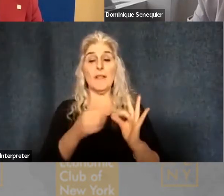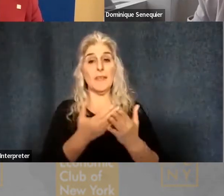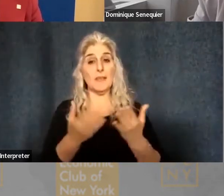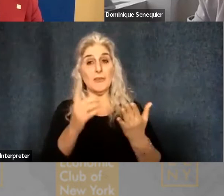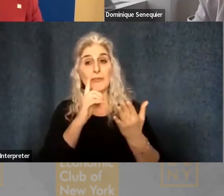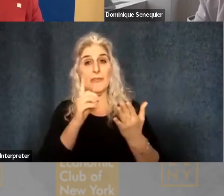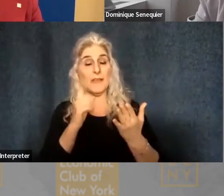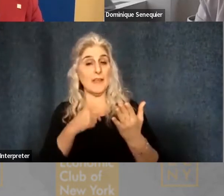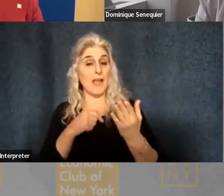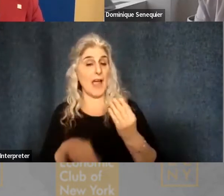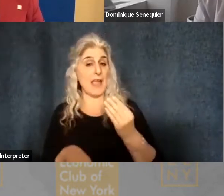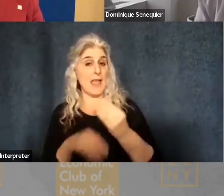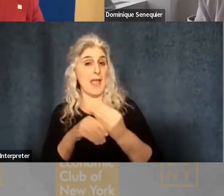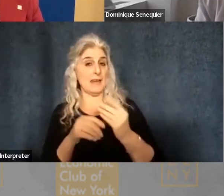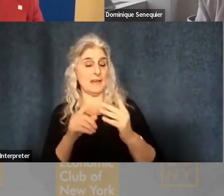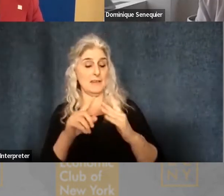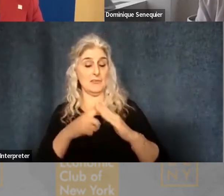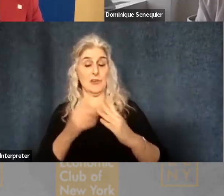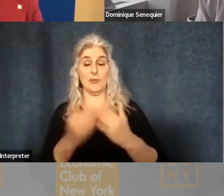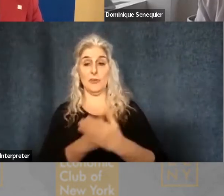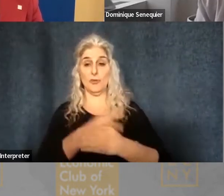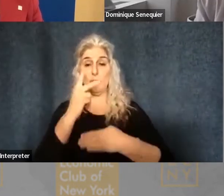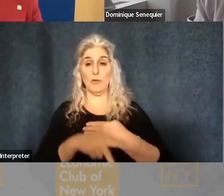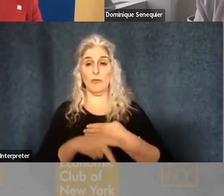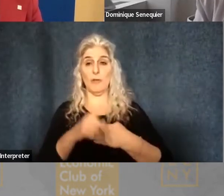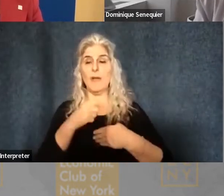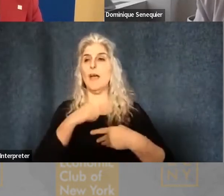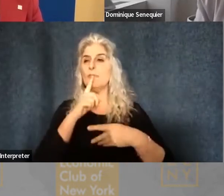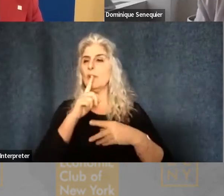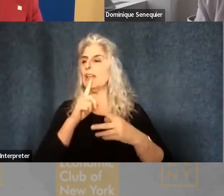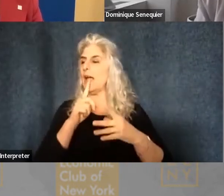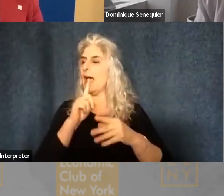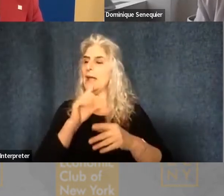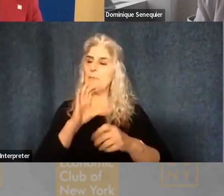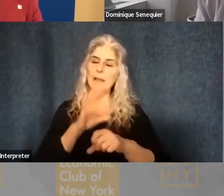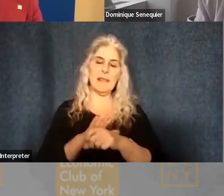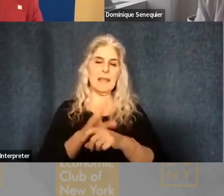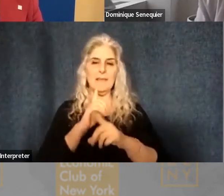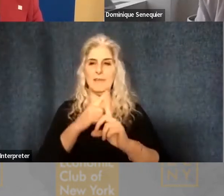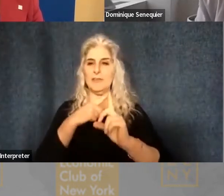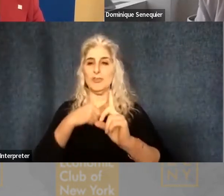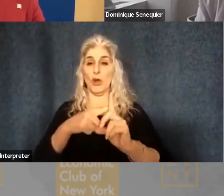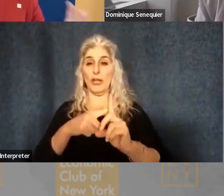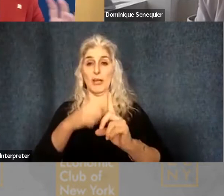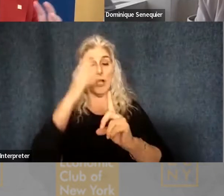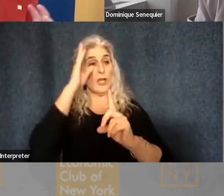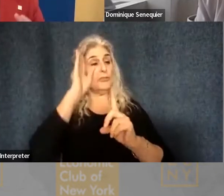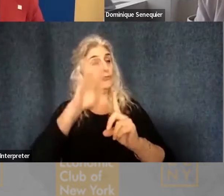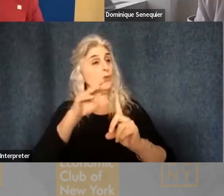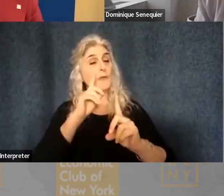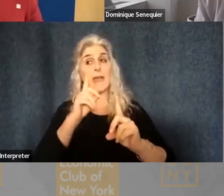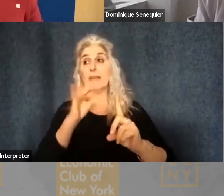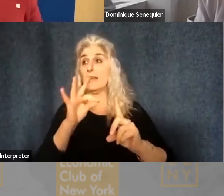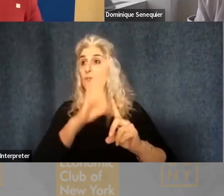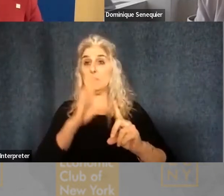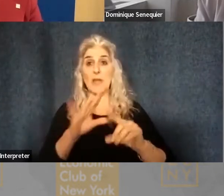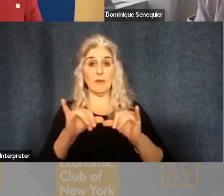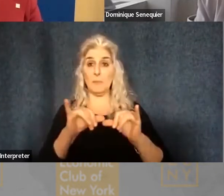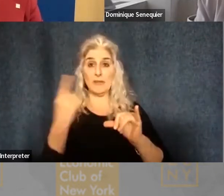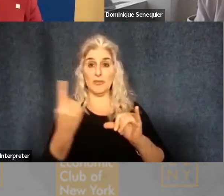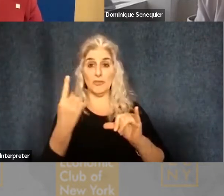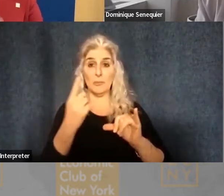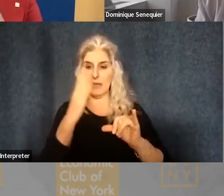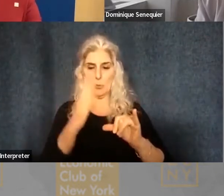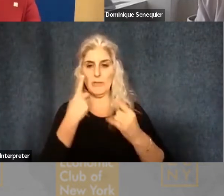joining the bank a year ago was I'm a big believer in targets. What doesn't get measured does not get done. And so started by putting them in our